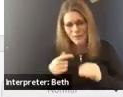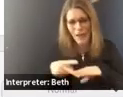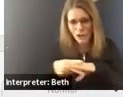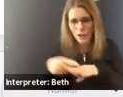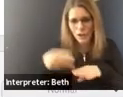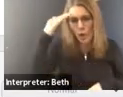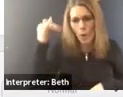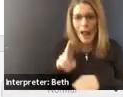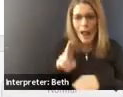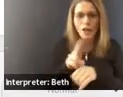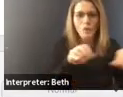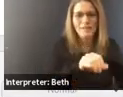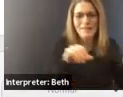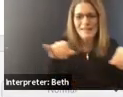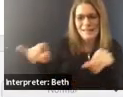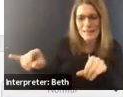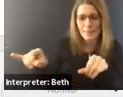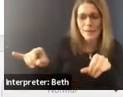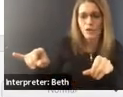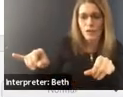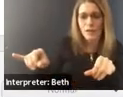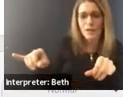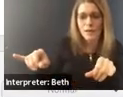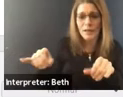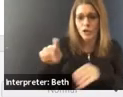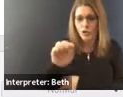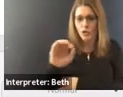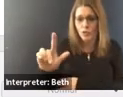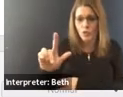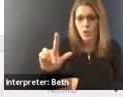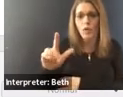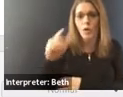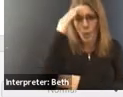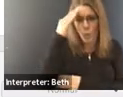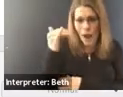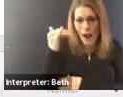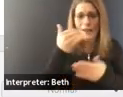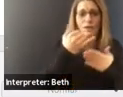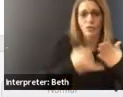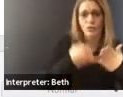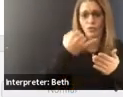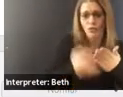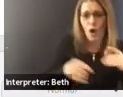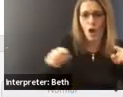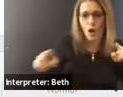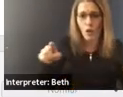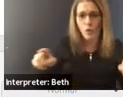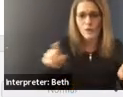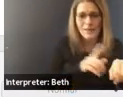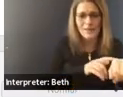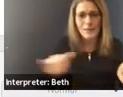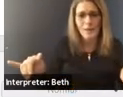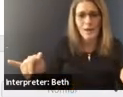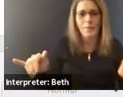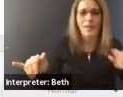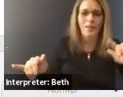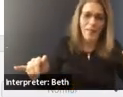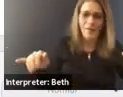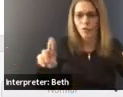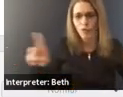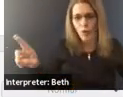draw these at the same time, left and right, or top and bottom, right? So that's a great element that you have with